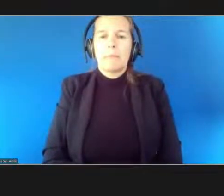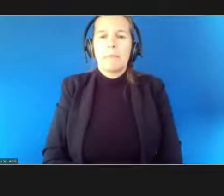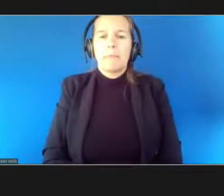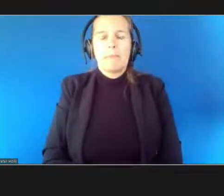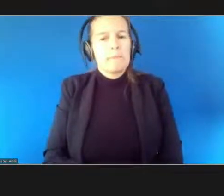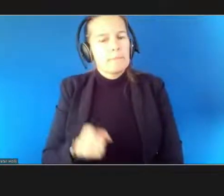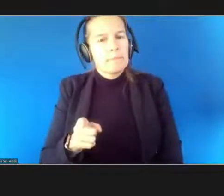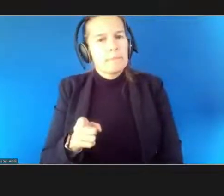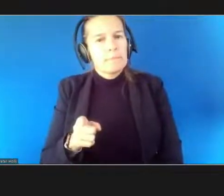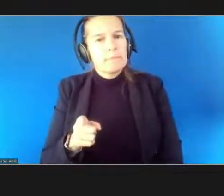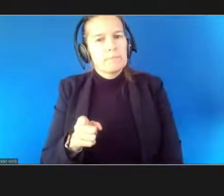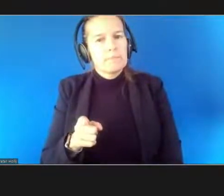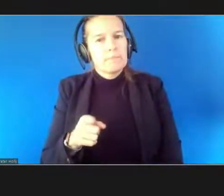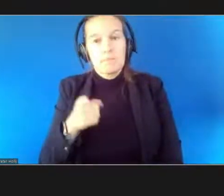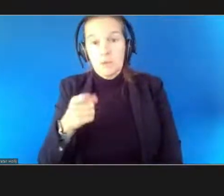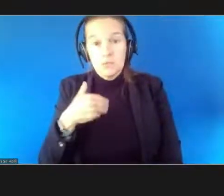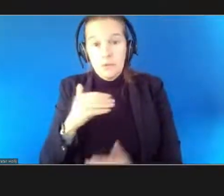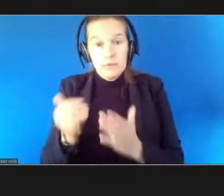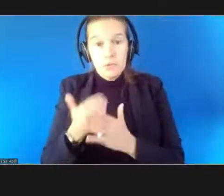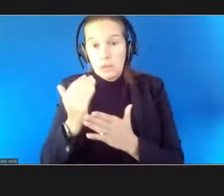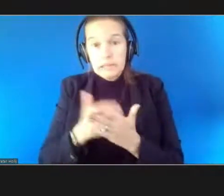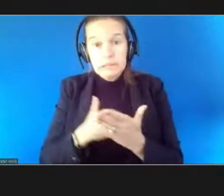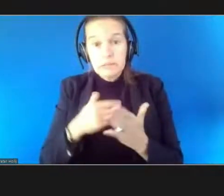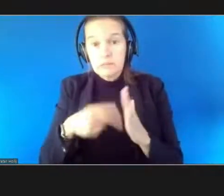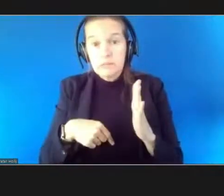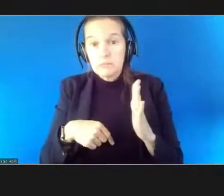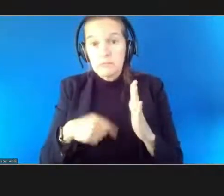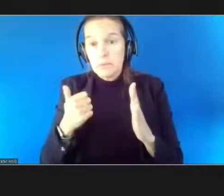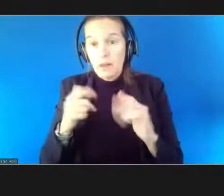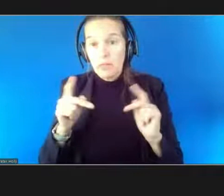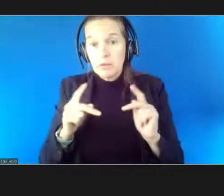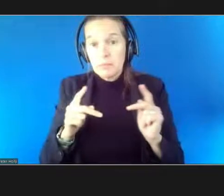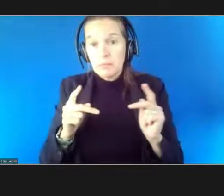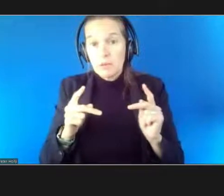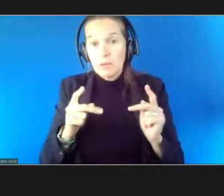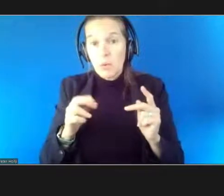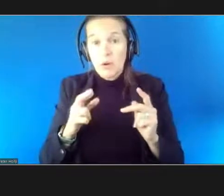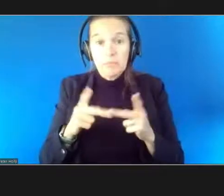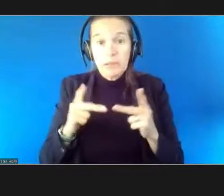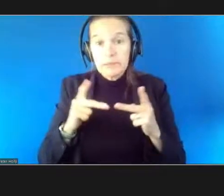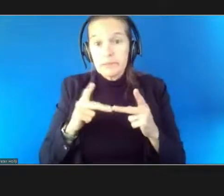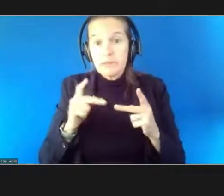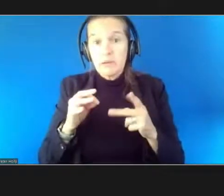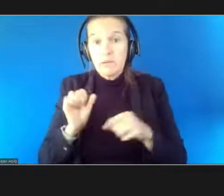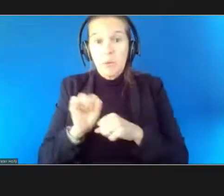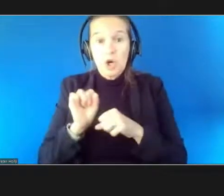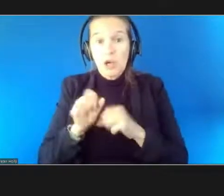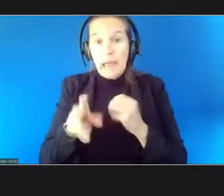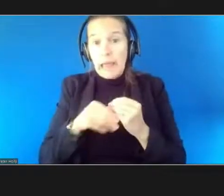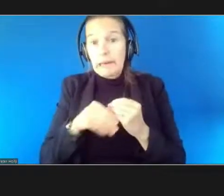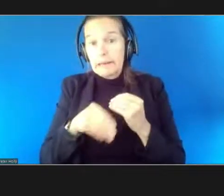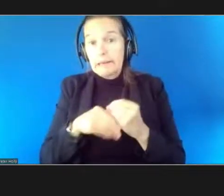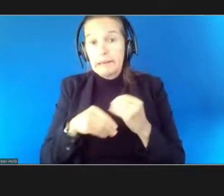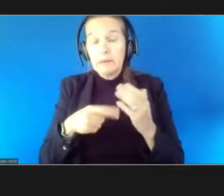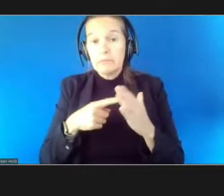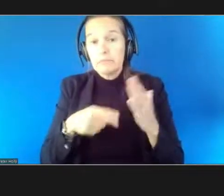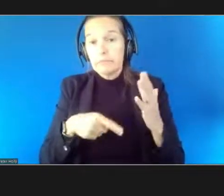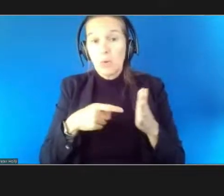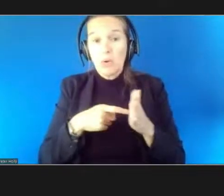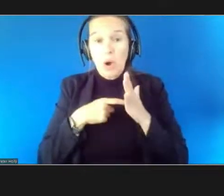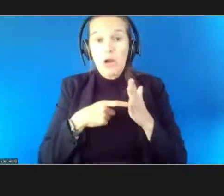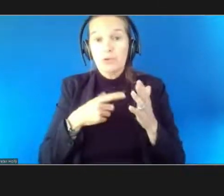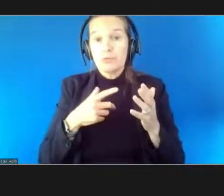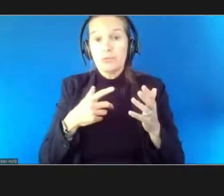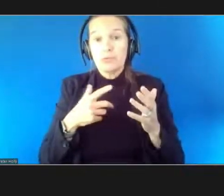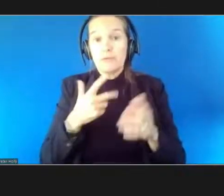And then do you have like an updated list? Is there other people being or places of employment added to this? You have to get vaccinated or else